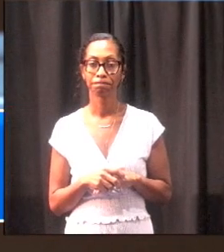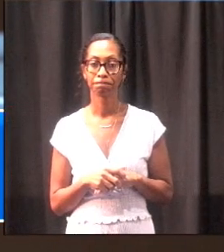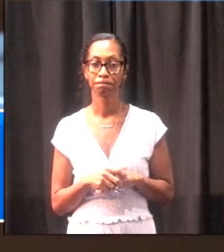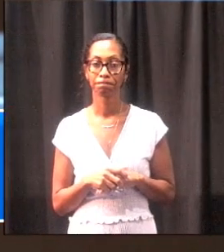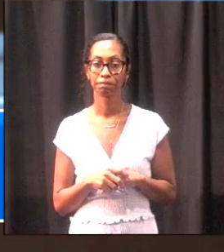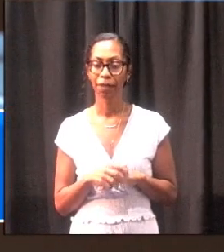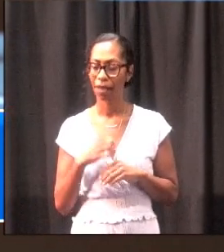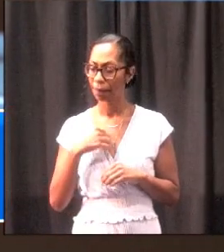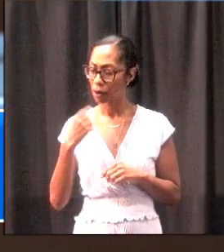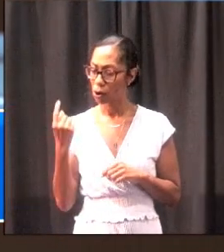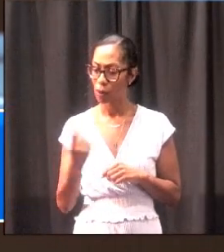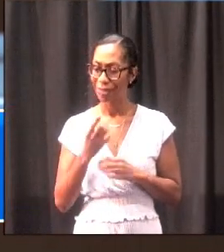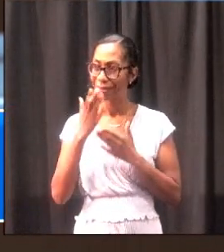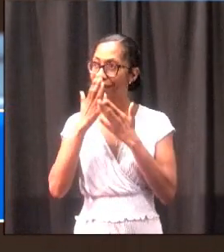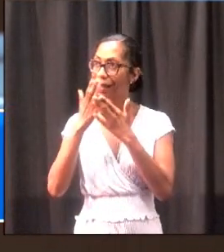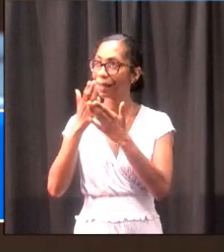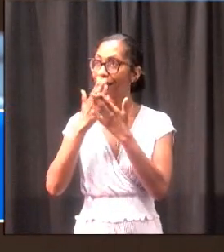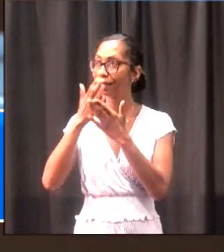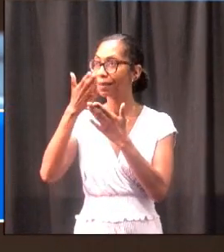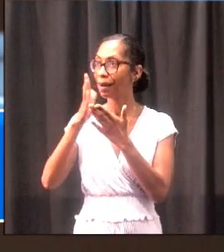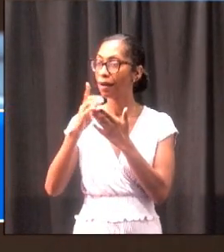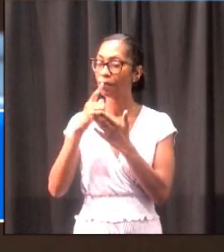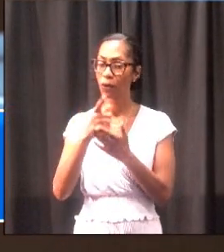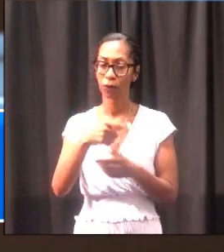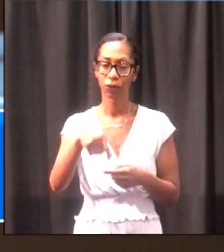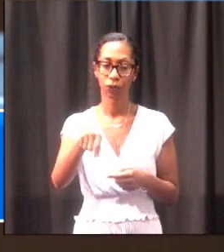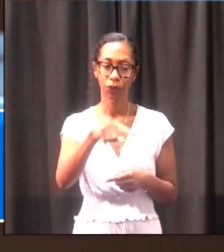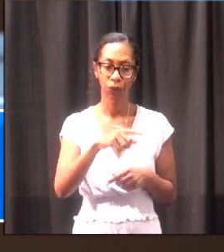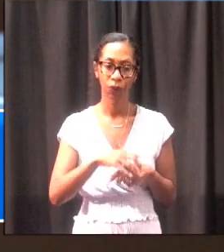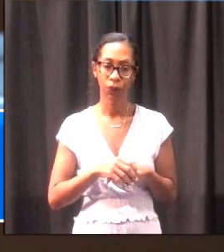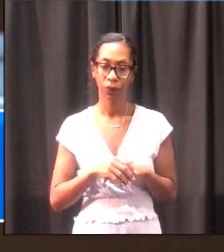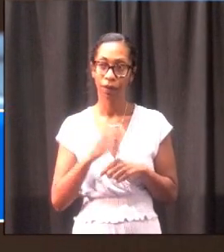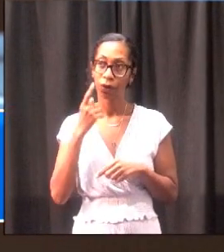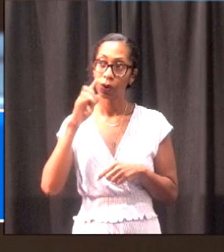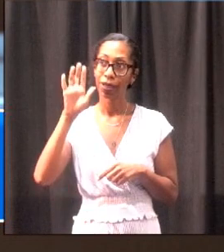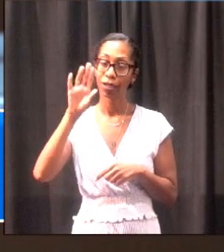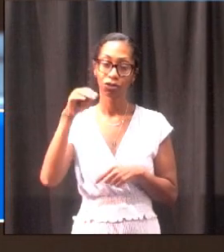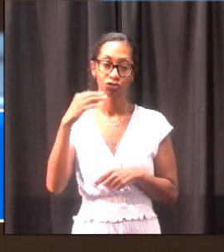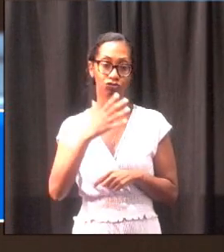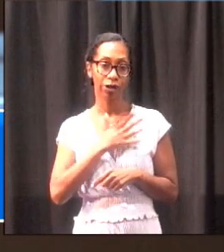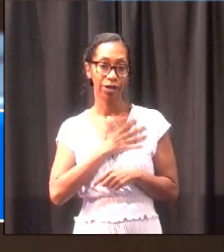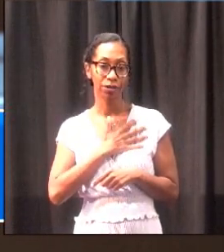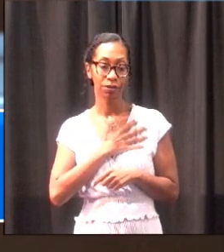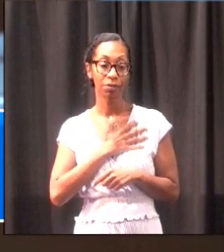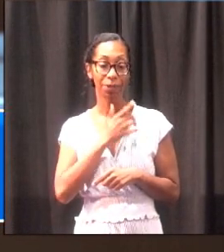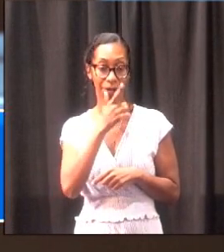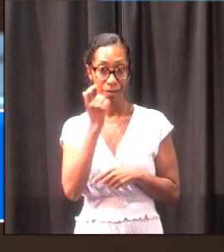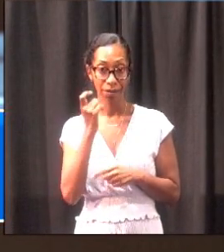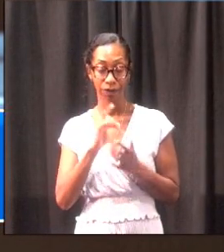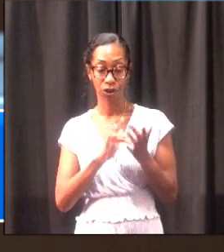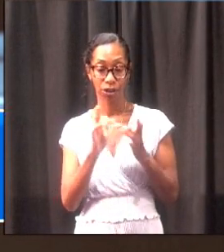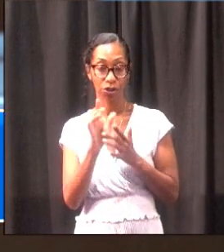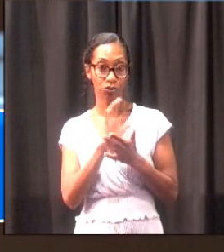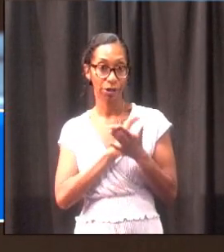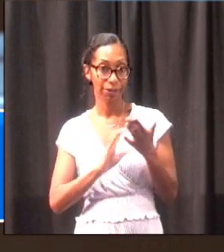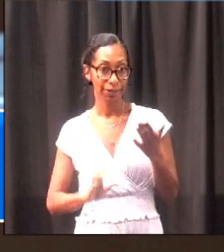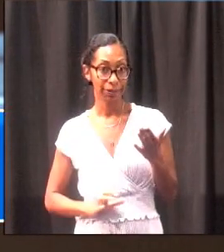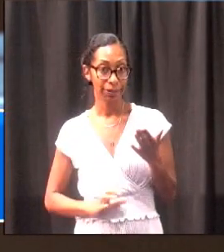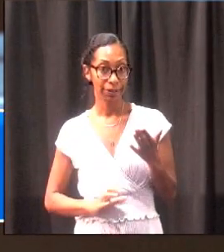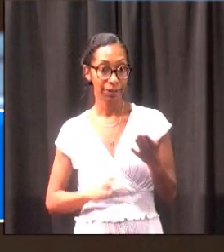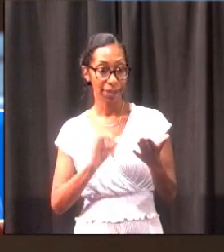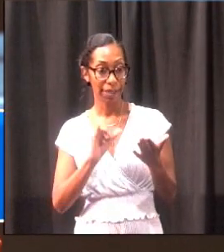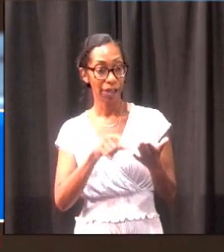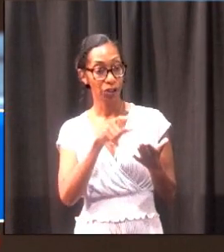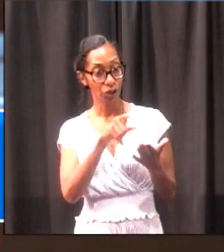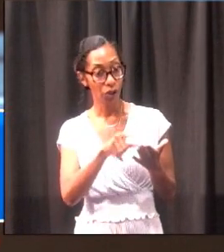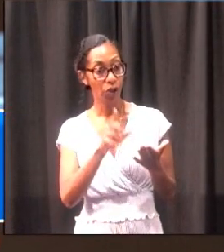concerning you for the grace of God, which was given to you by Christ Jesus, that you were